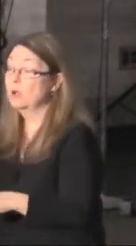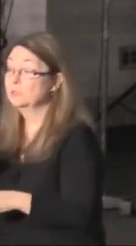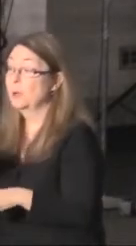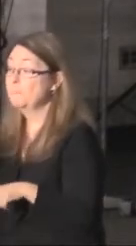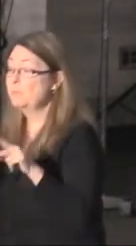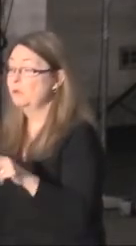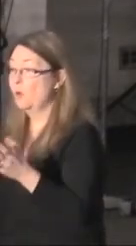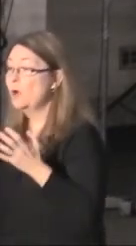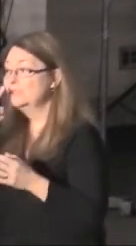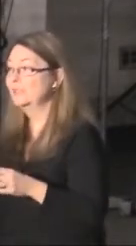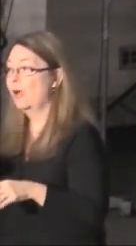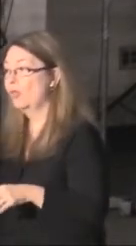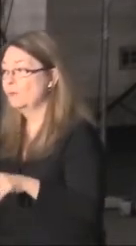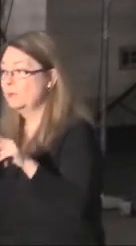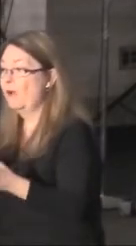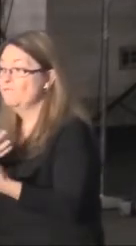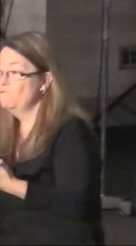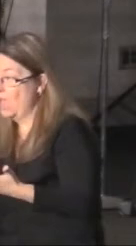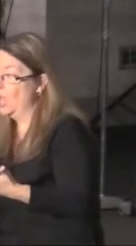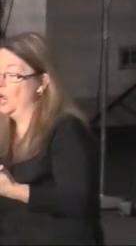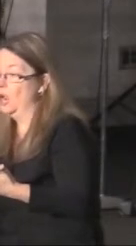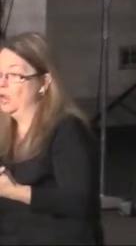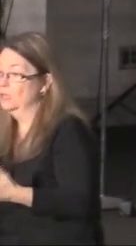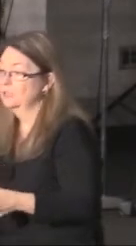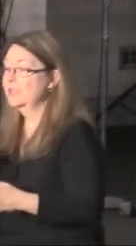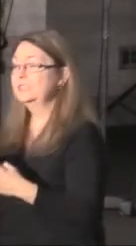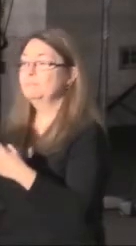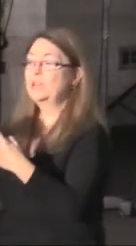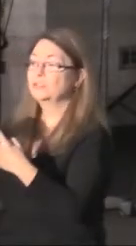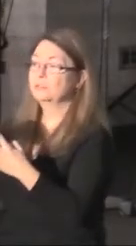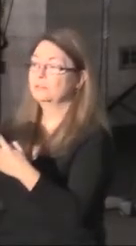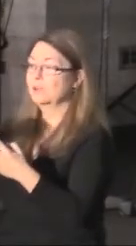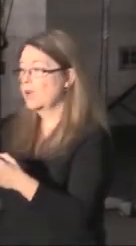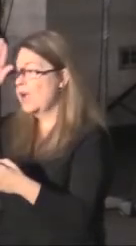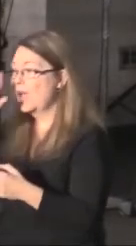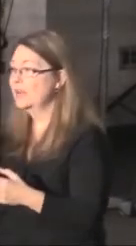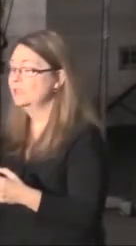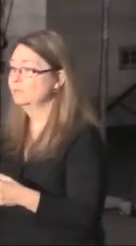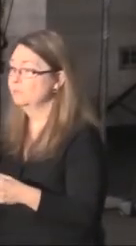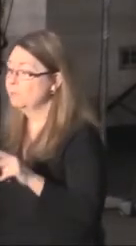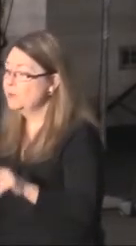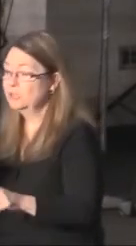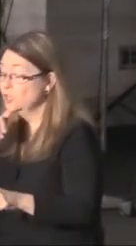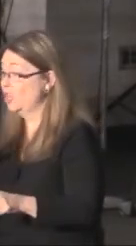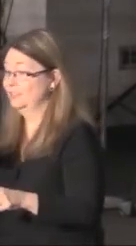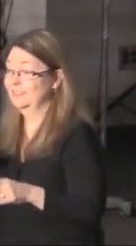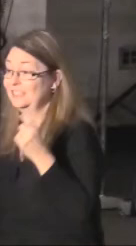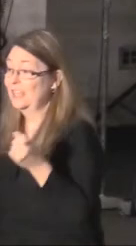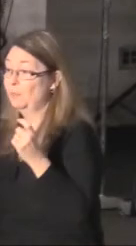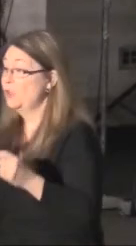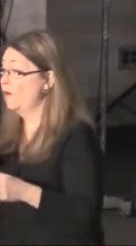cannot wait to see you fail. And it takes a very special, unique, godly, wonderful individual that doesn't rejoice when you fail, even when